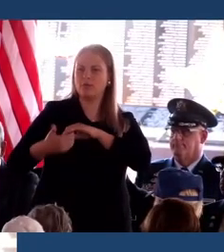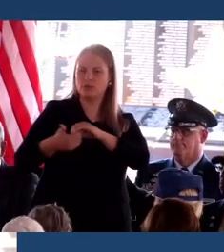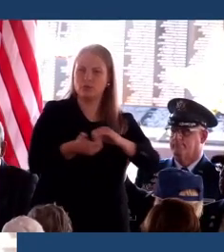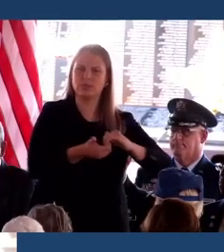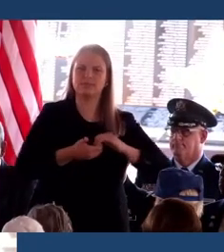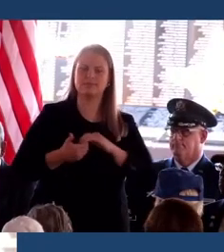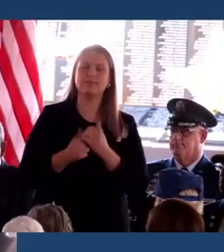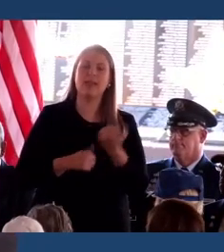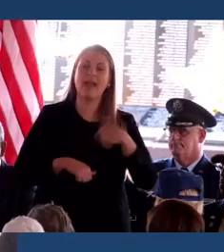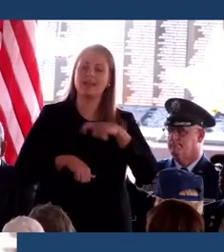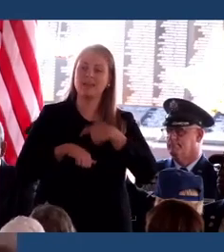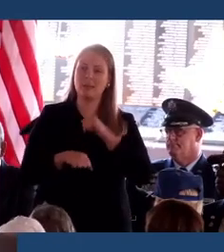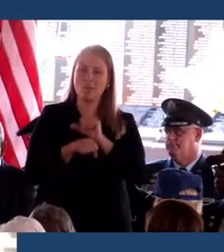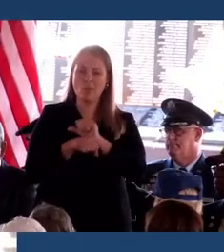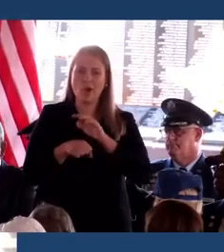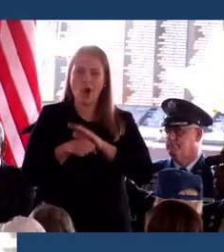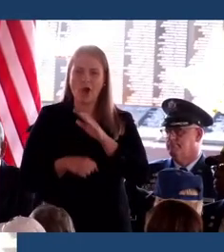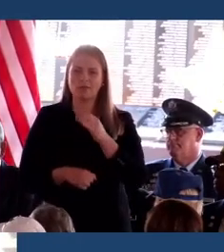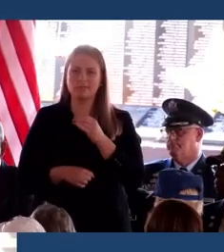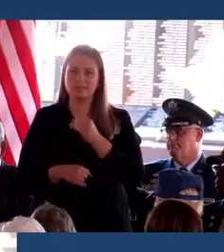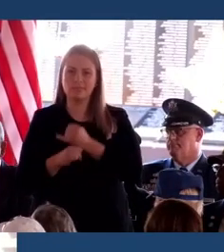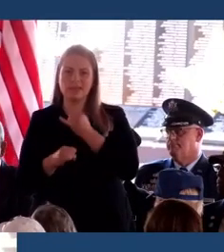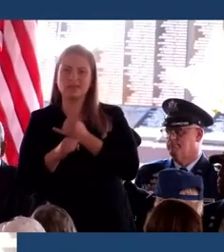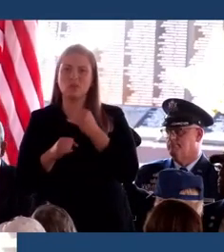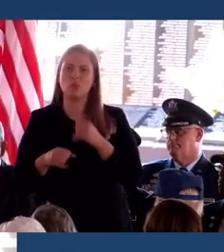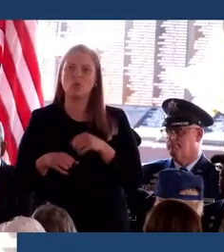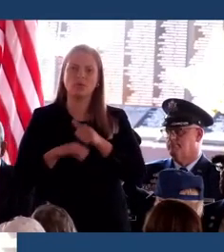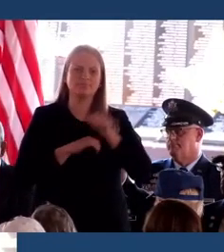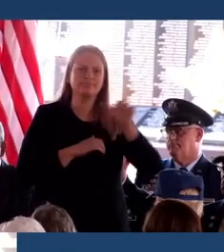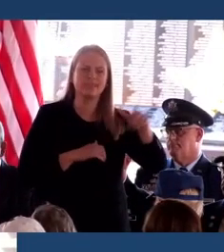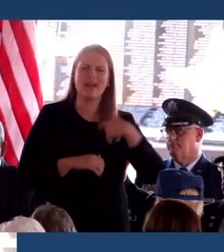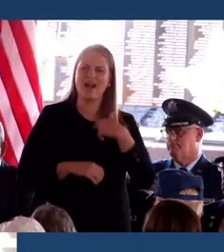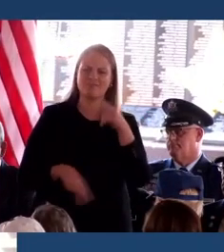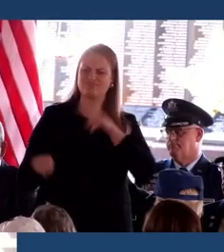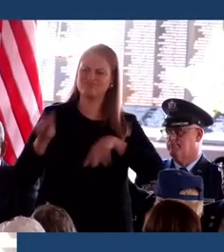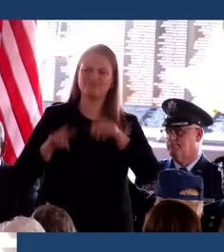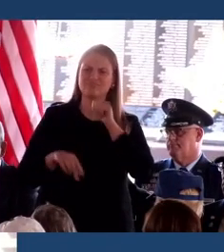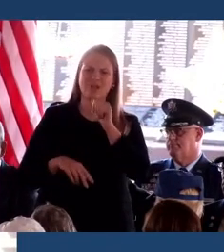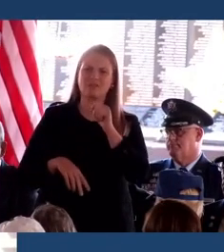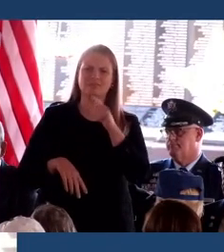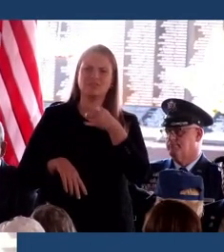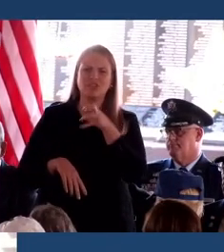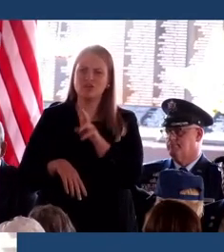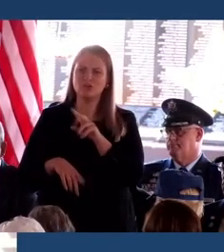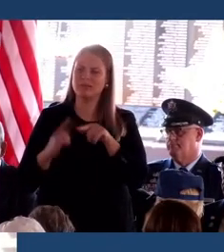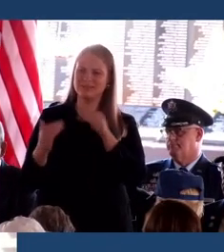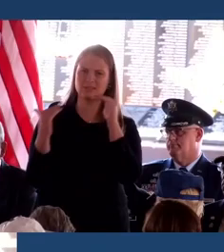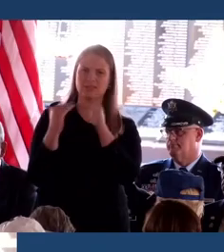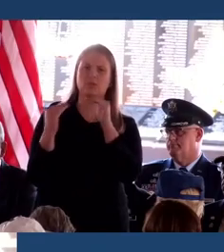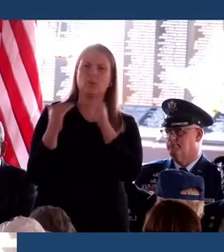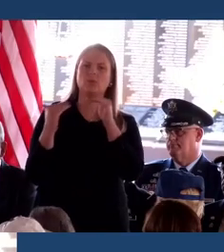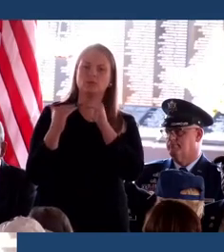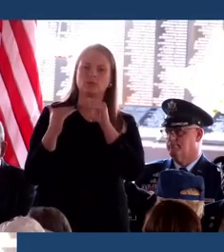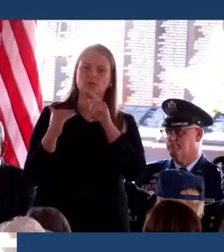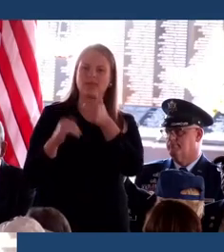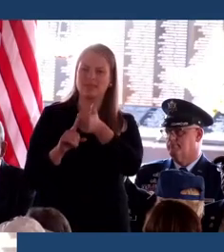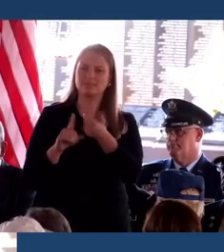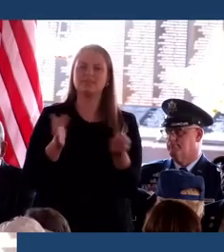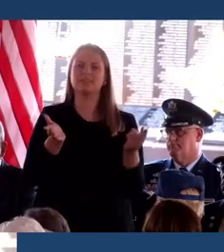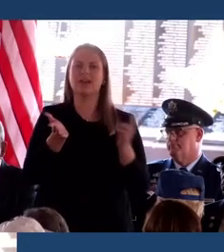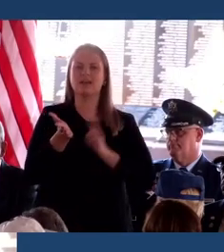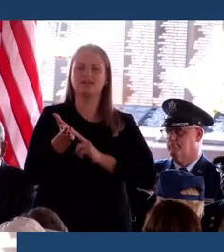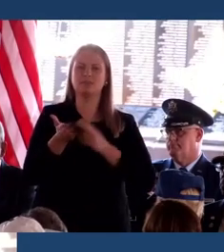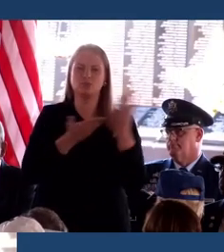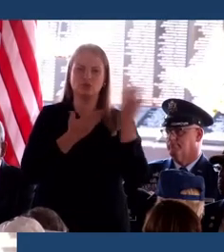Anytime I'm working on base or deployed, I'm not looking at someone's gender, but as an equal who signed up to serve their country,